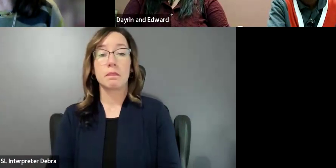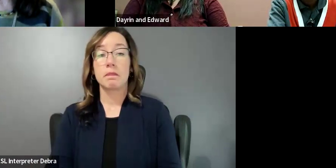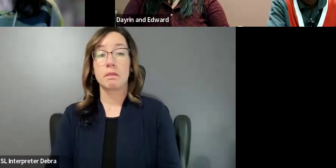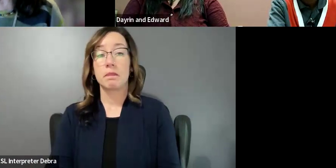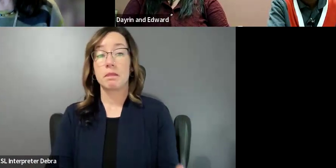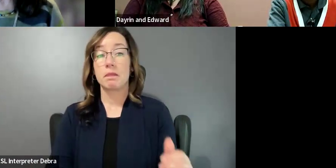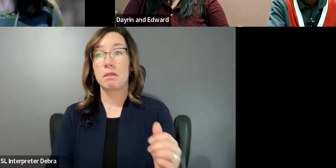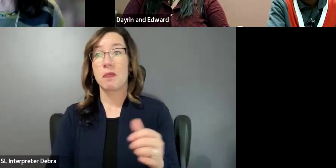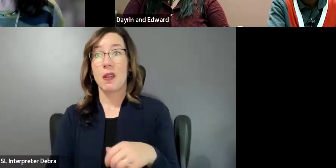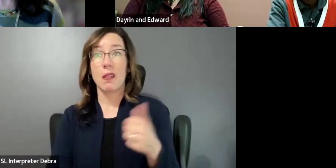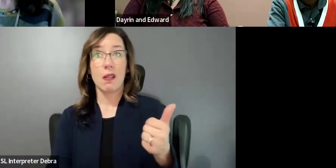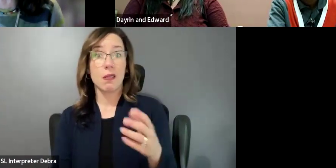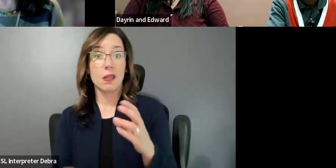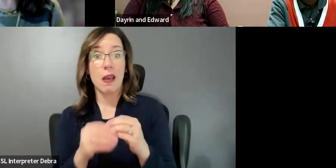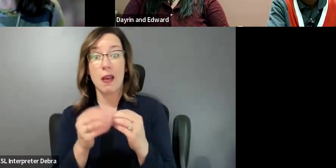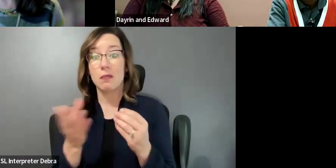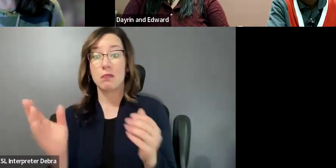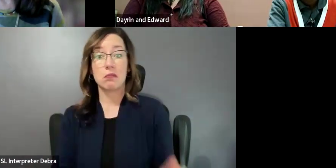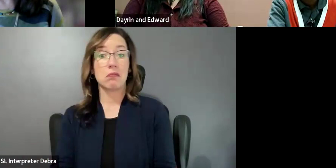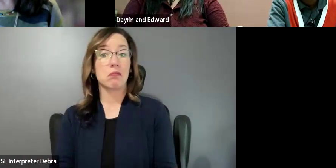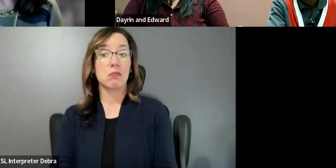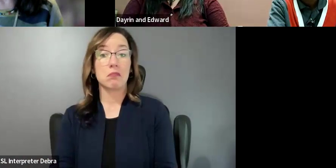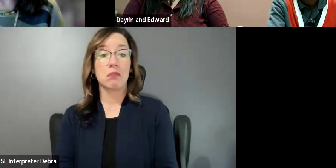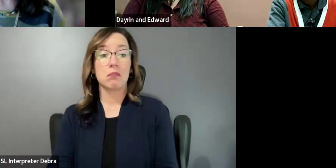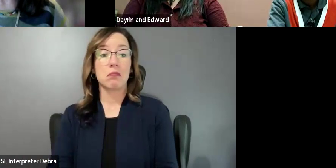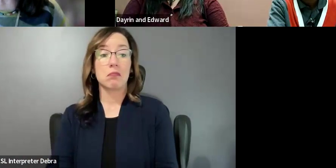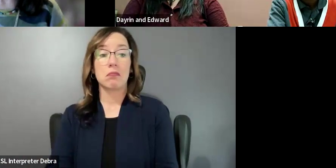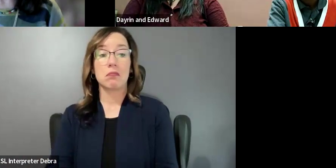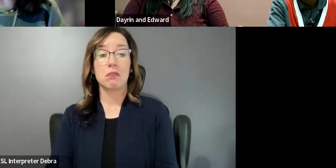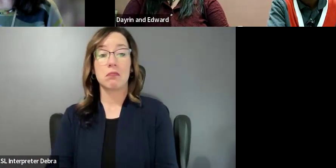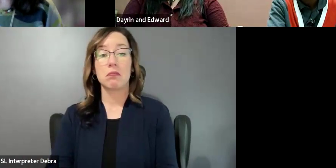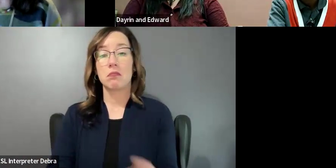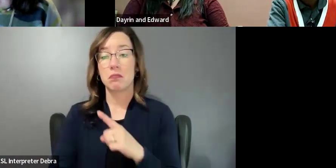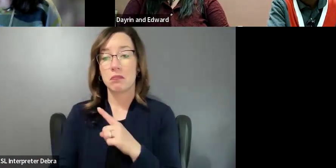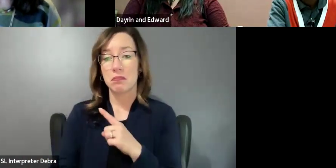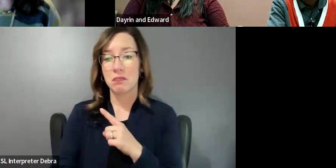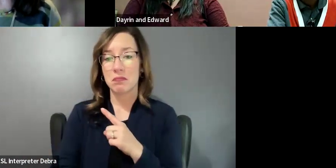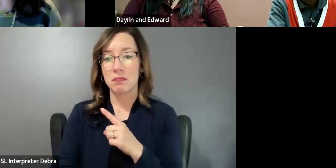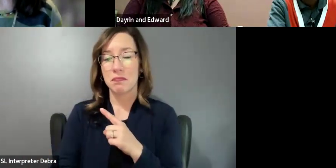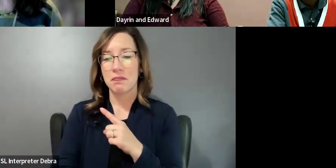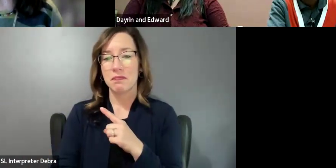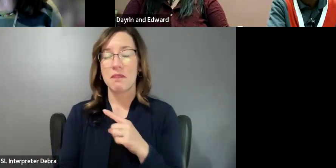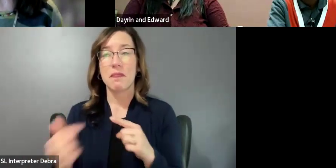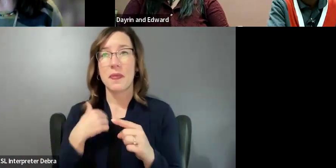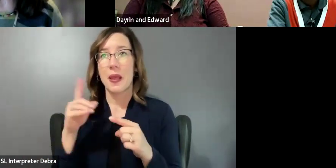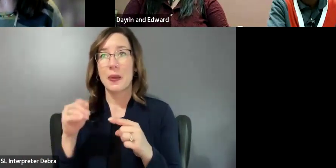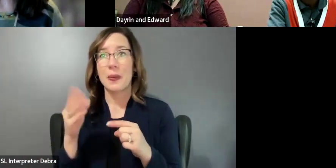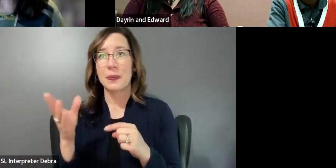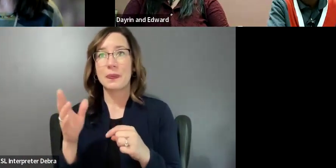anything else to add? If anybody, any other comments? I have something. Go,